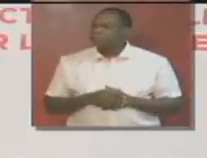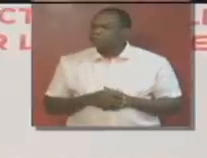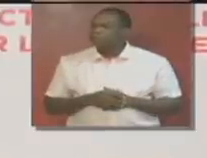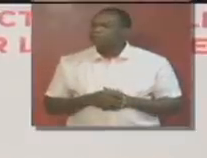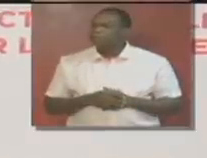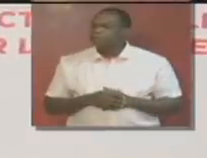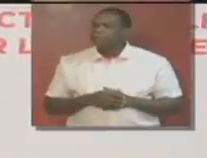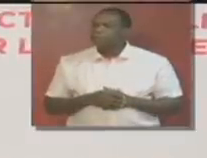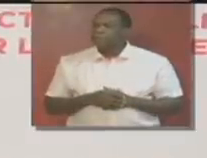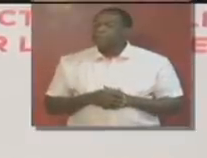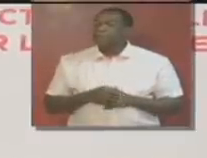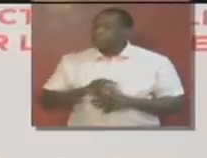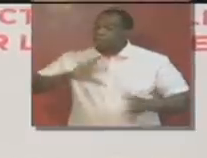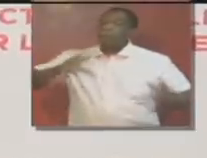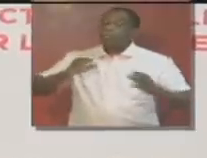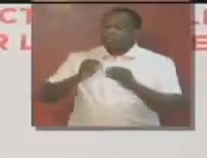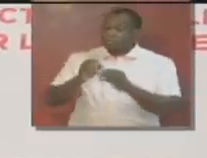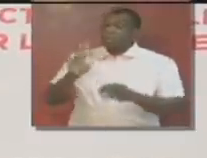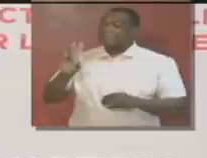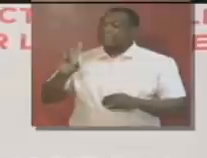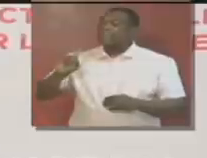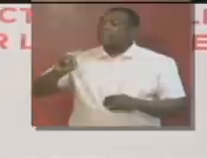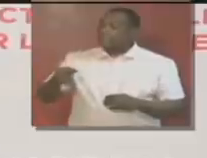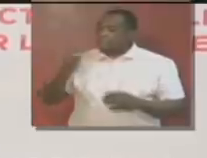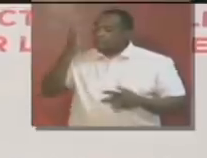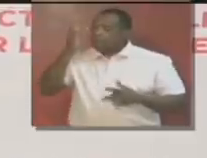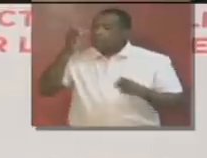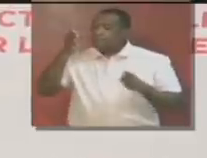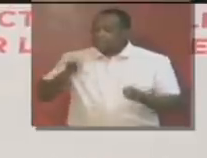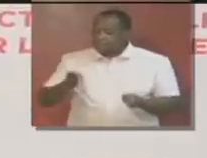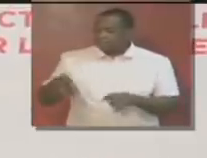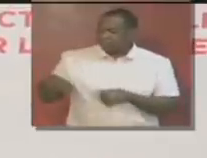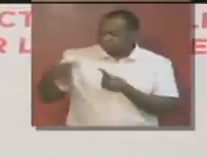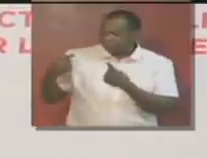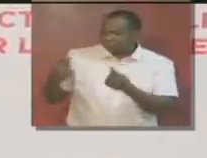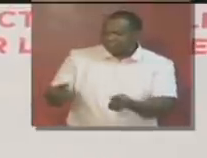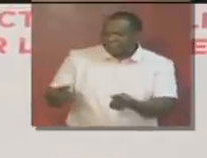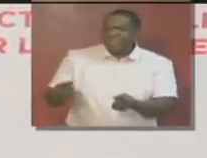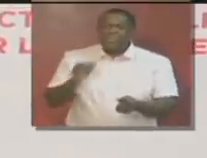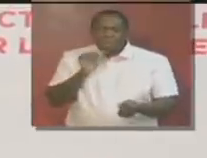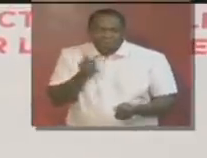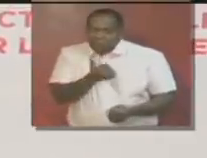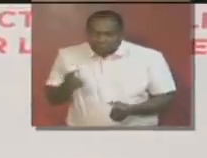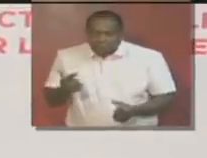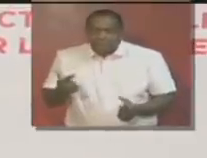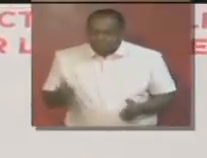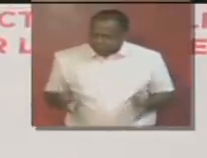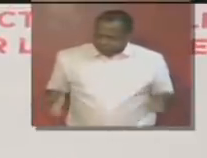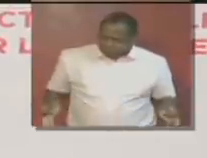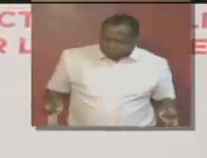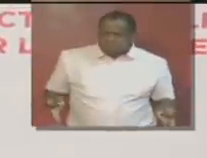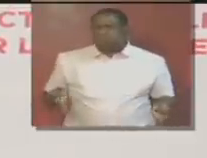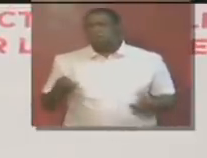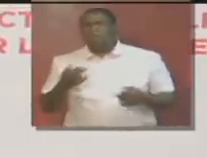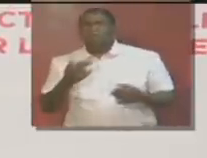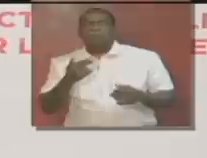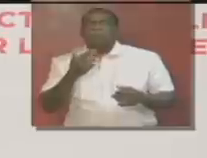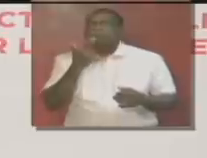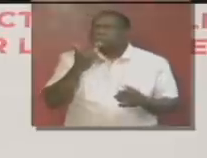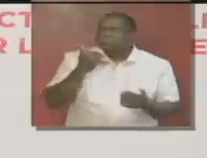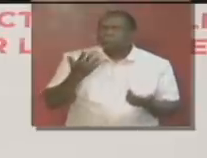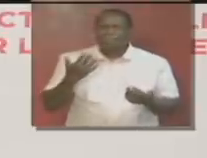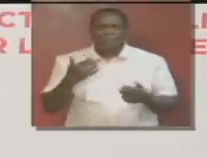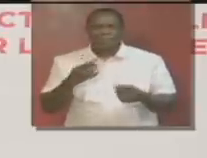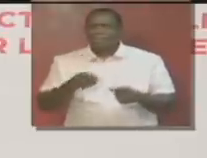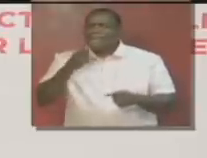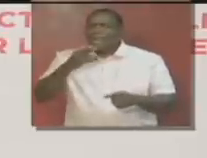not necessarily have included levels of obesity, diabetes, hypertension, because the information will then